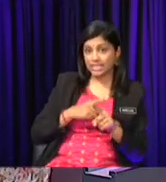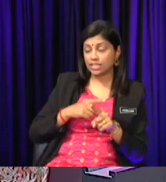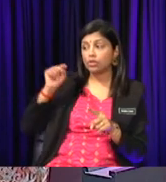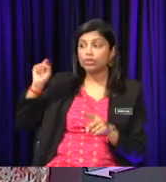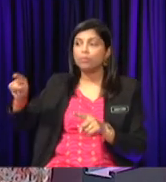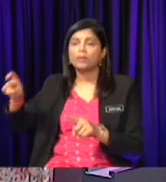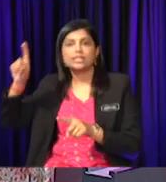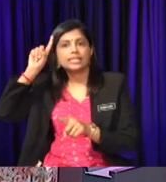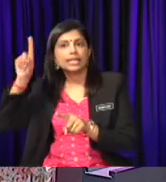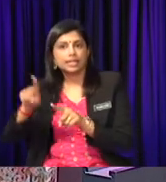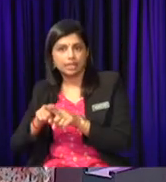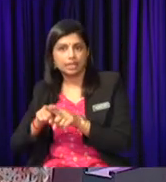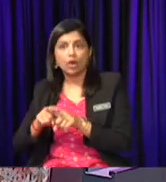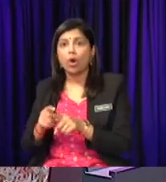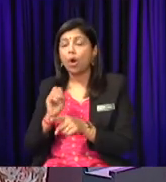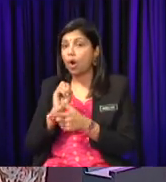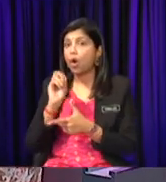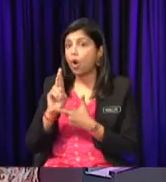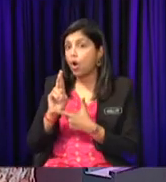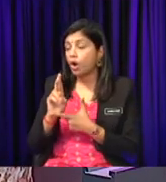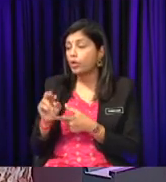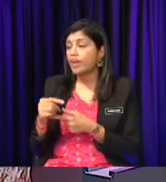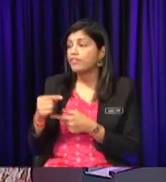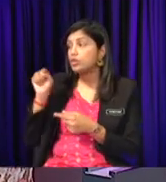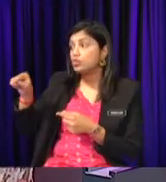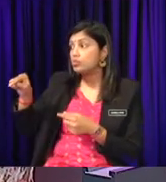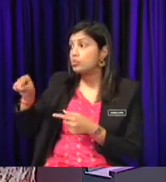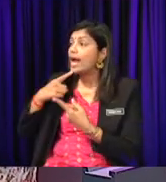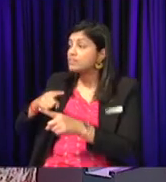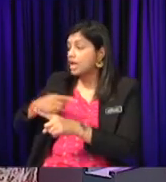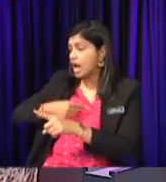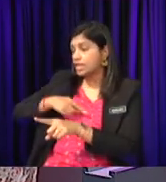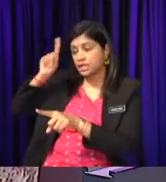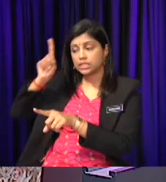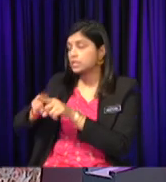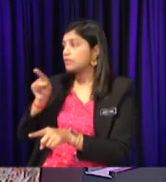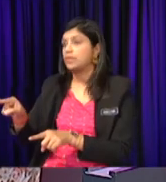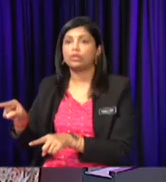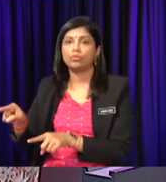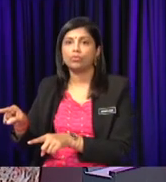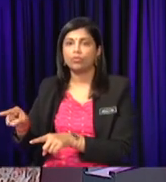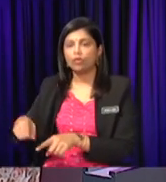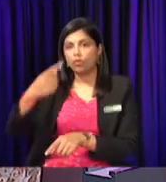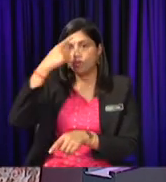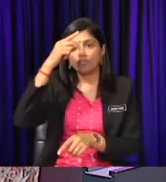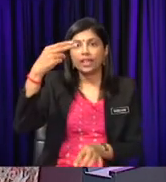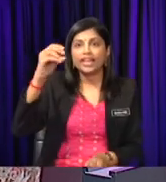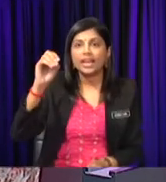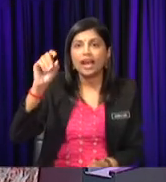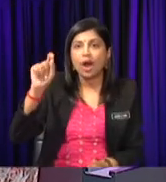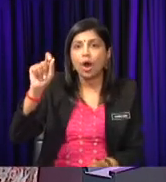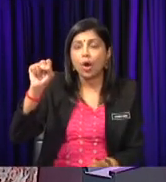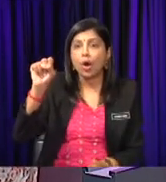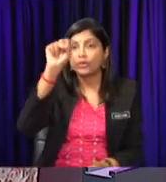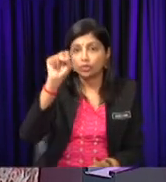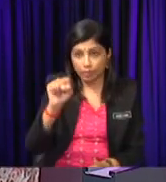You understand what I mean? Yes, okay, I girls? Know. Yes? So there must be some kind of understanding or planning so that you